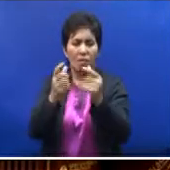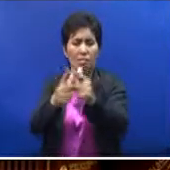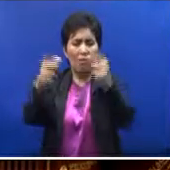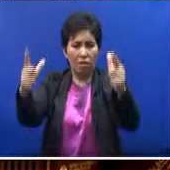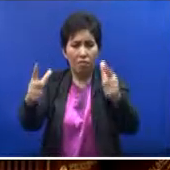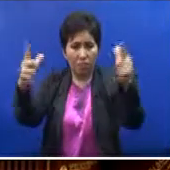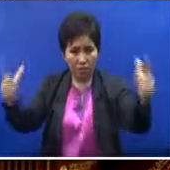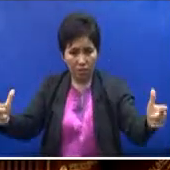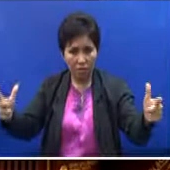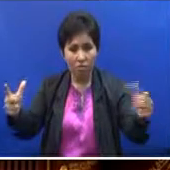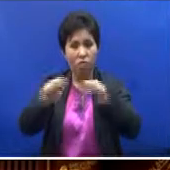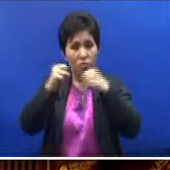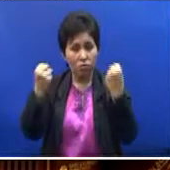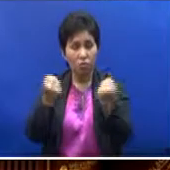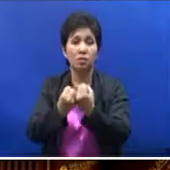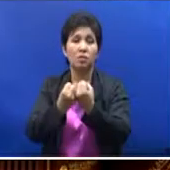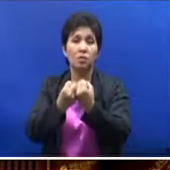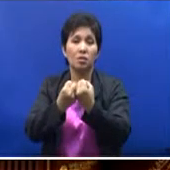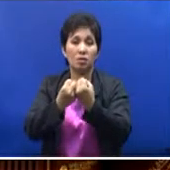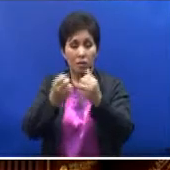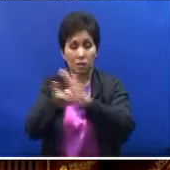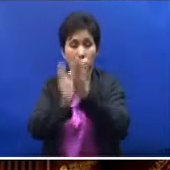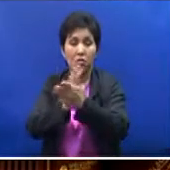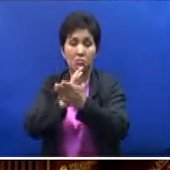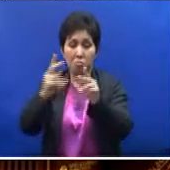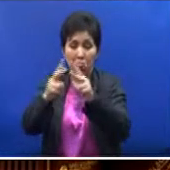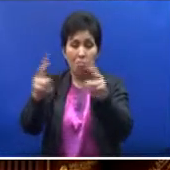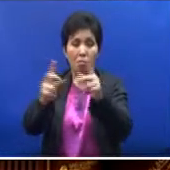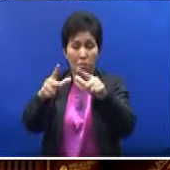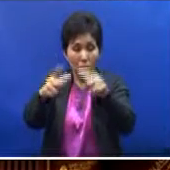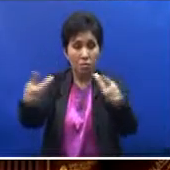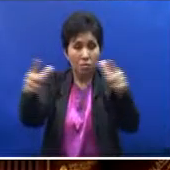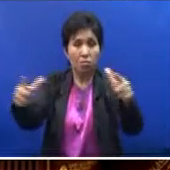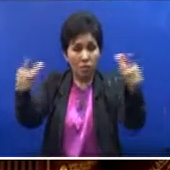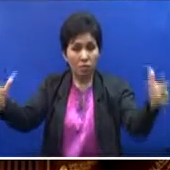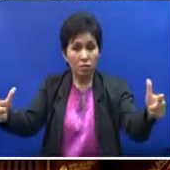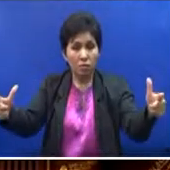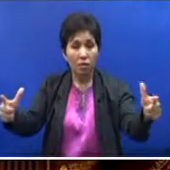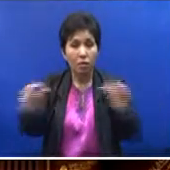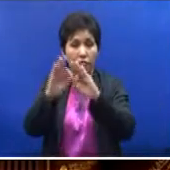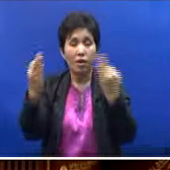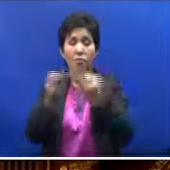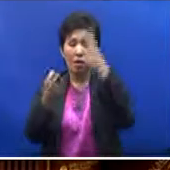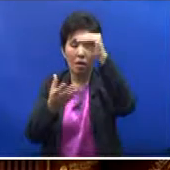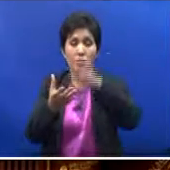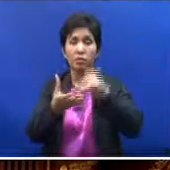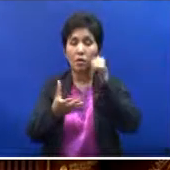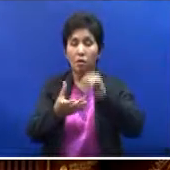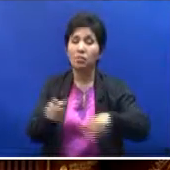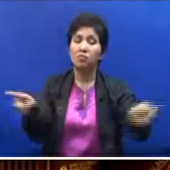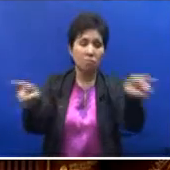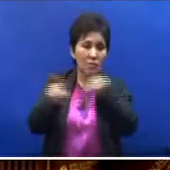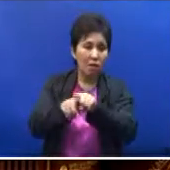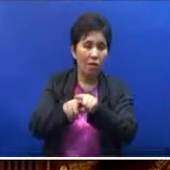larger, okay, the social network also will be larger. Okay, so between the family of husbands and also family